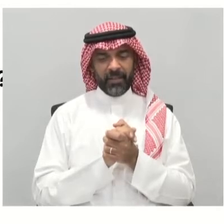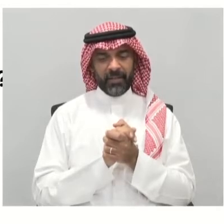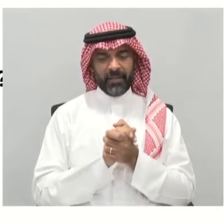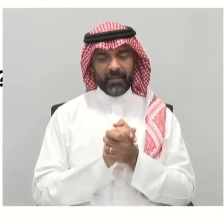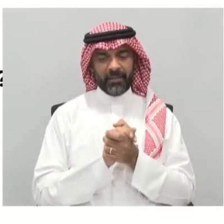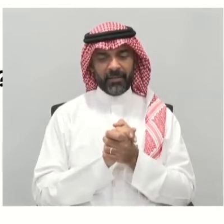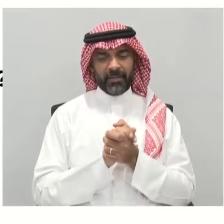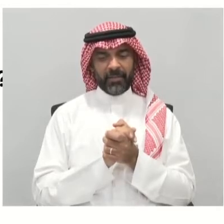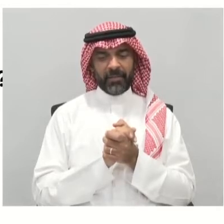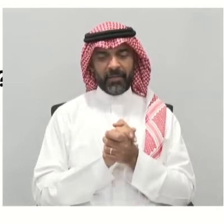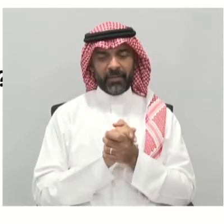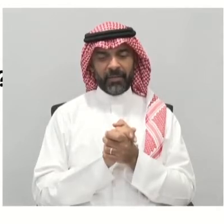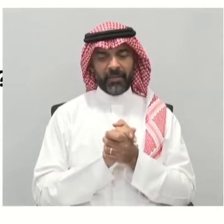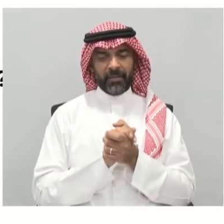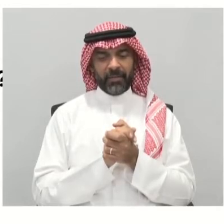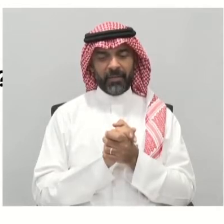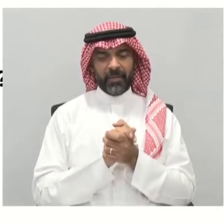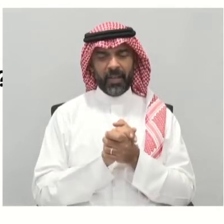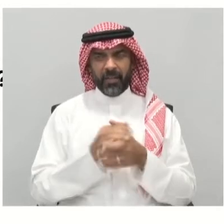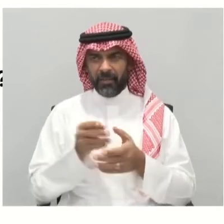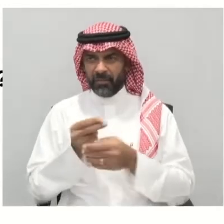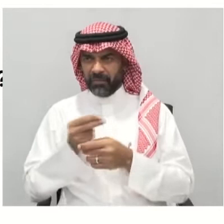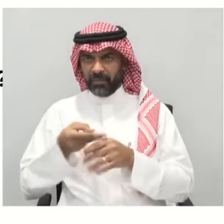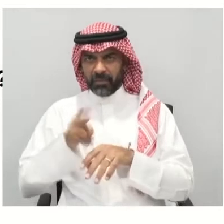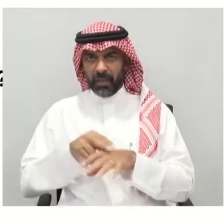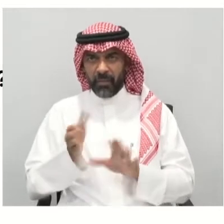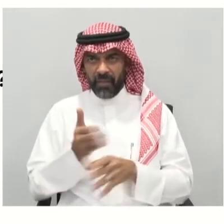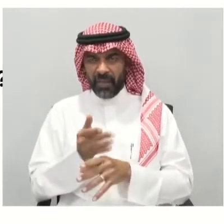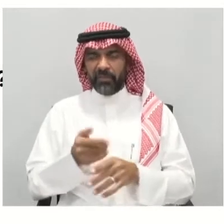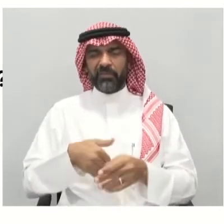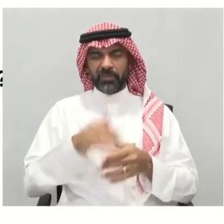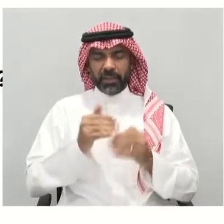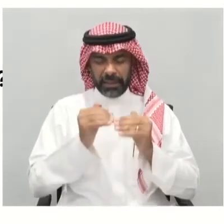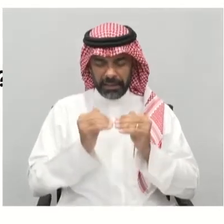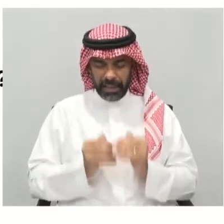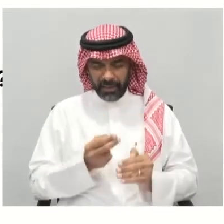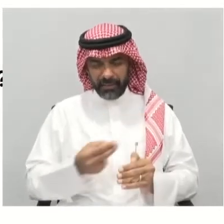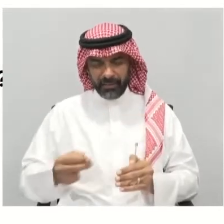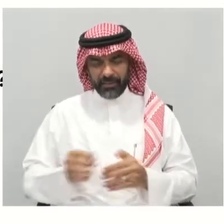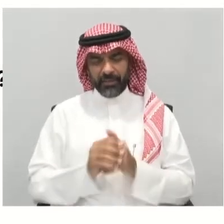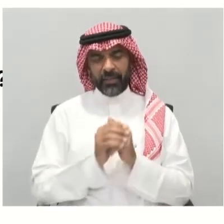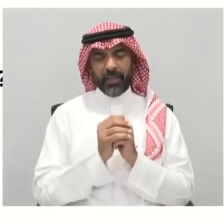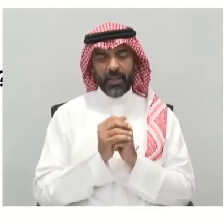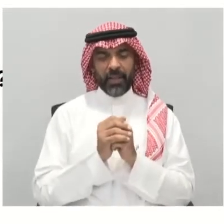the other bag, I don't have space, but it's okay. The other bag.